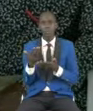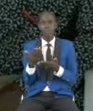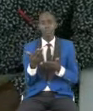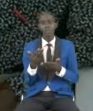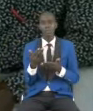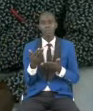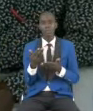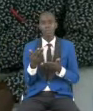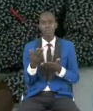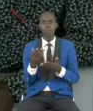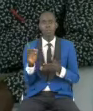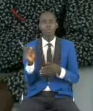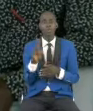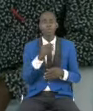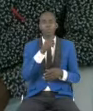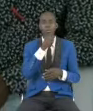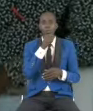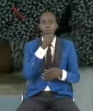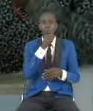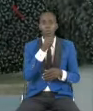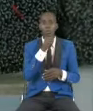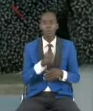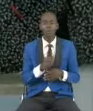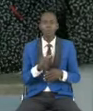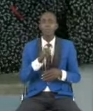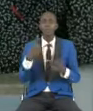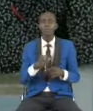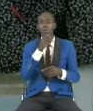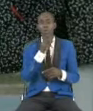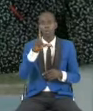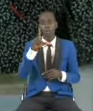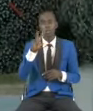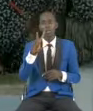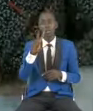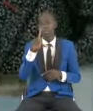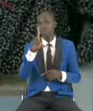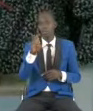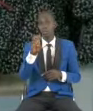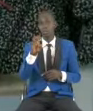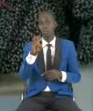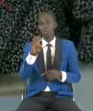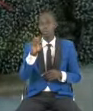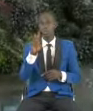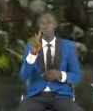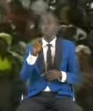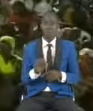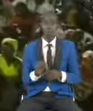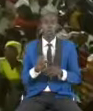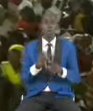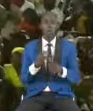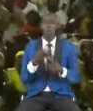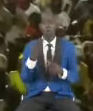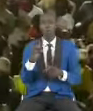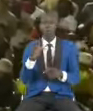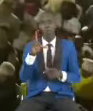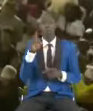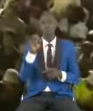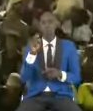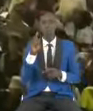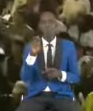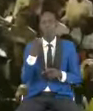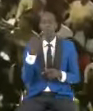without, not with the old leaven, neither with the leaven of malice and wickedness, but